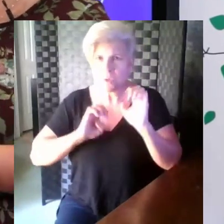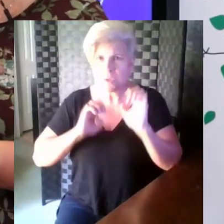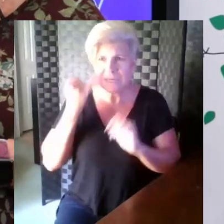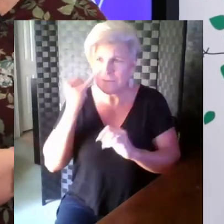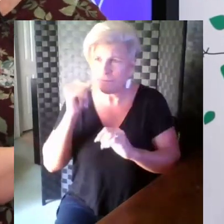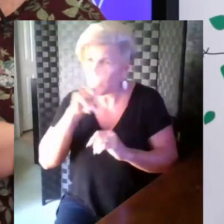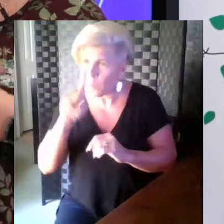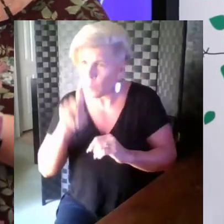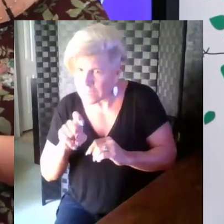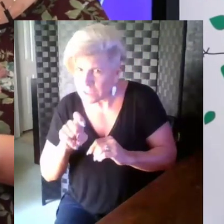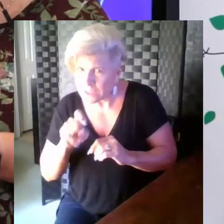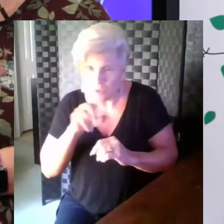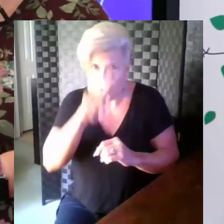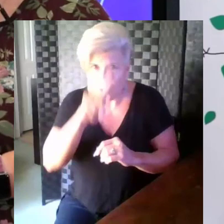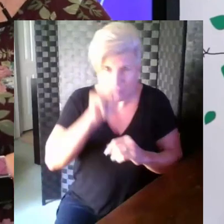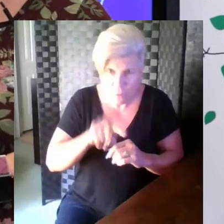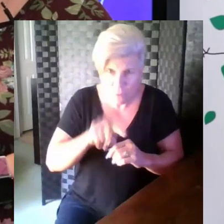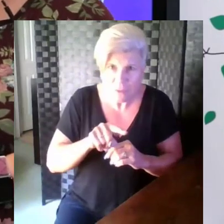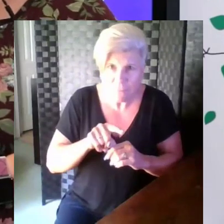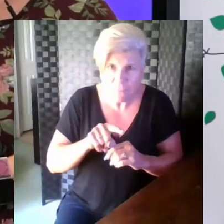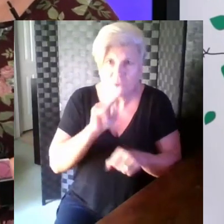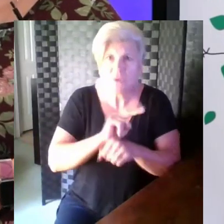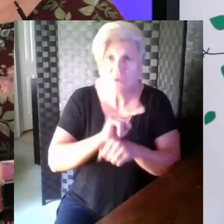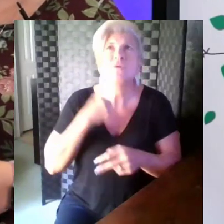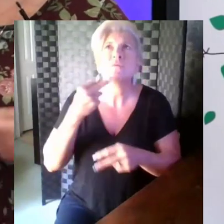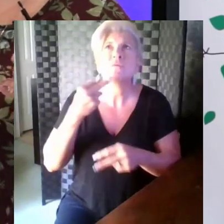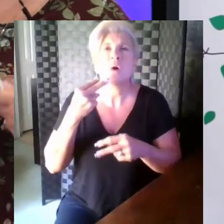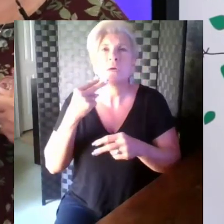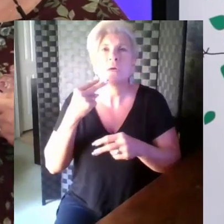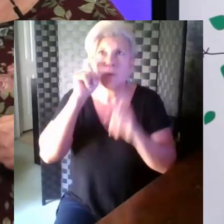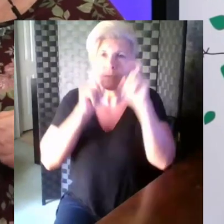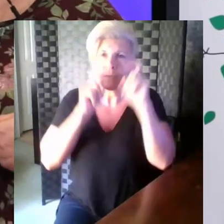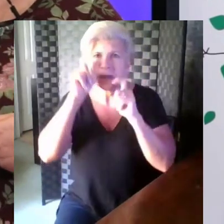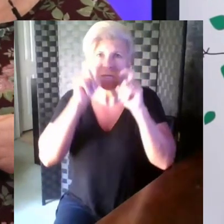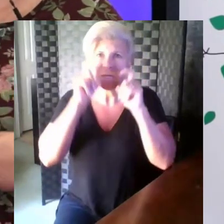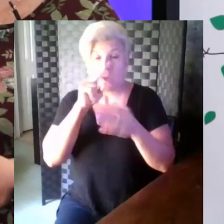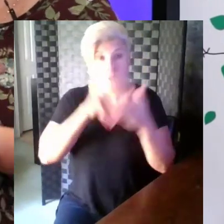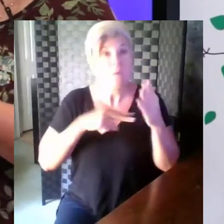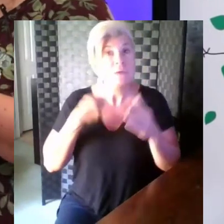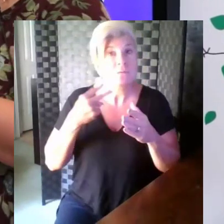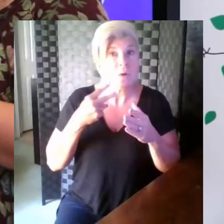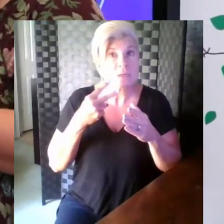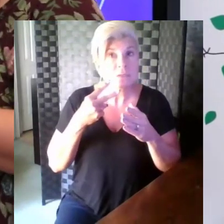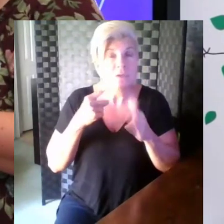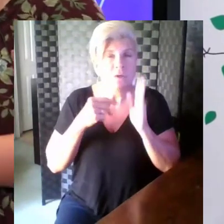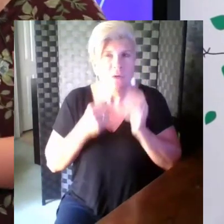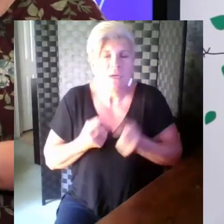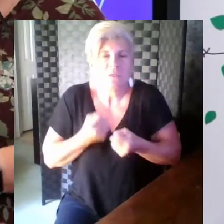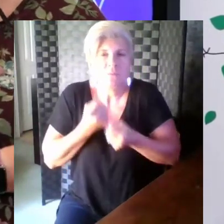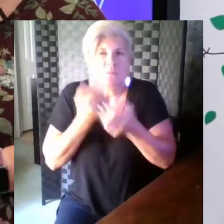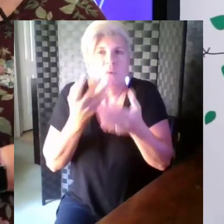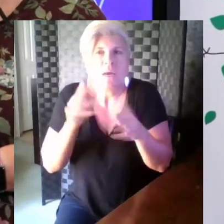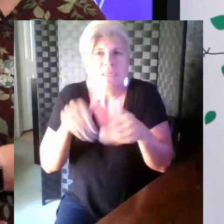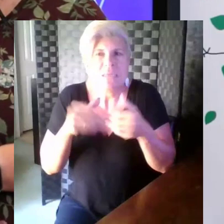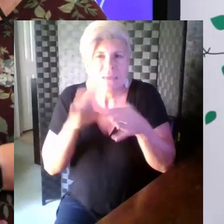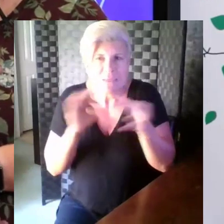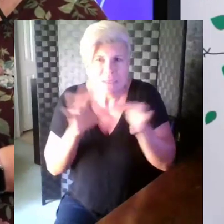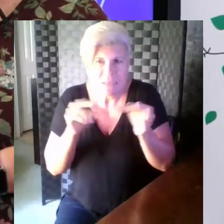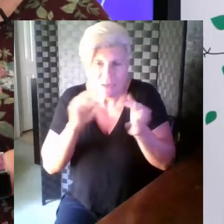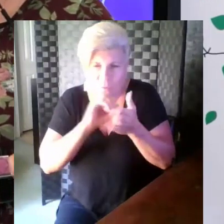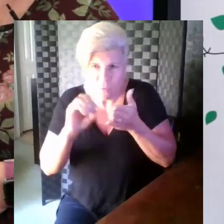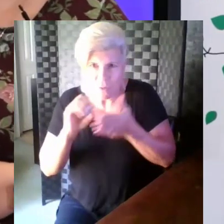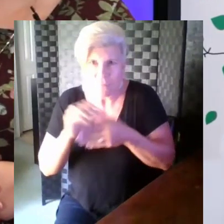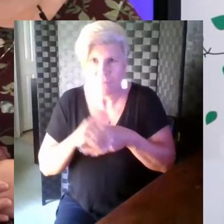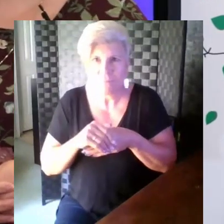a question or an exclamation mark, you can use your reading voice to be able to express how that sentence is